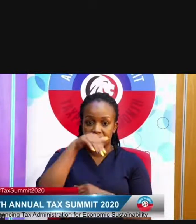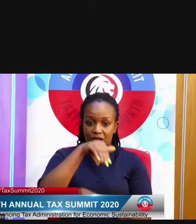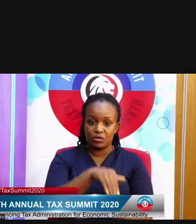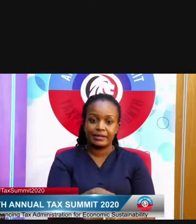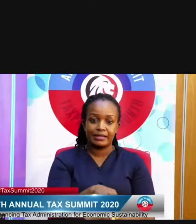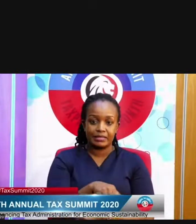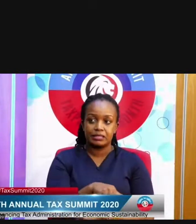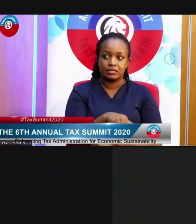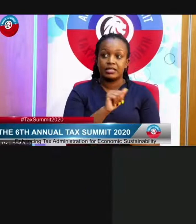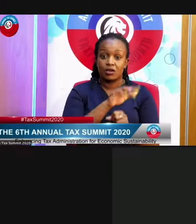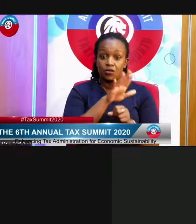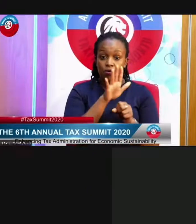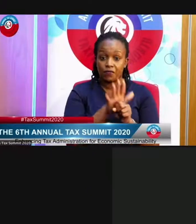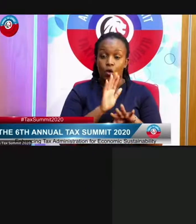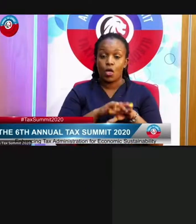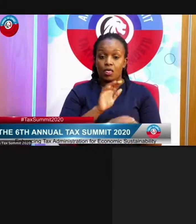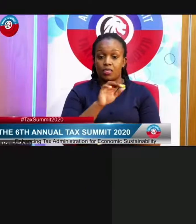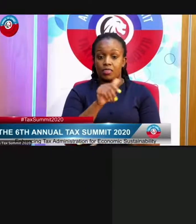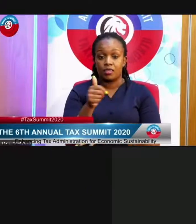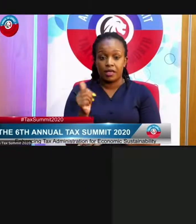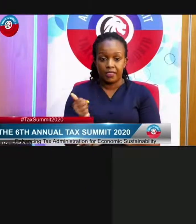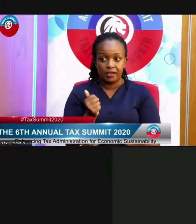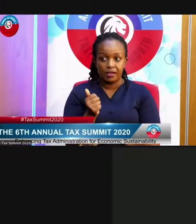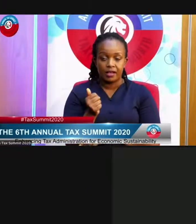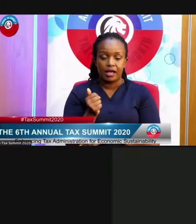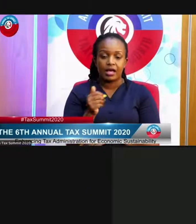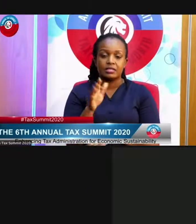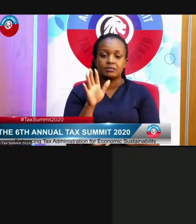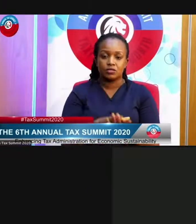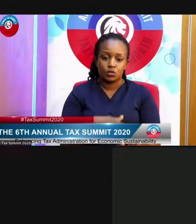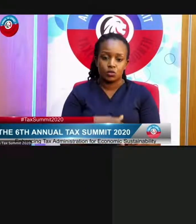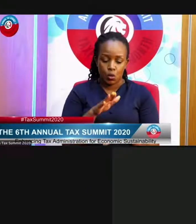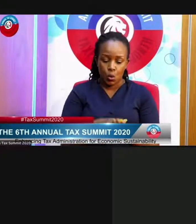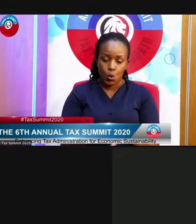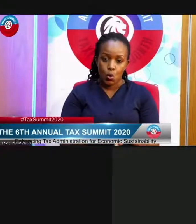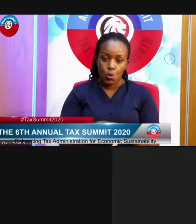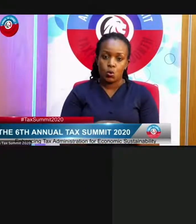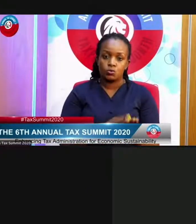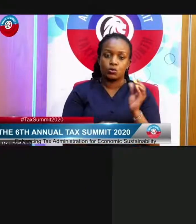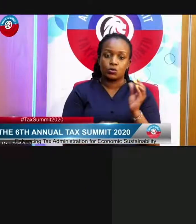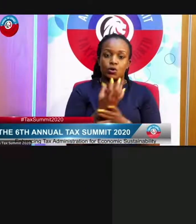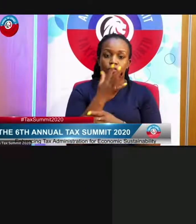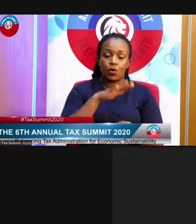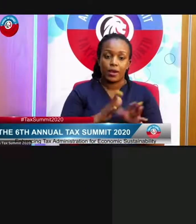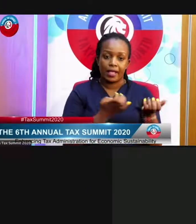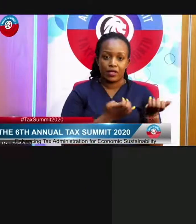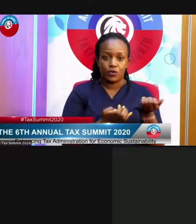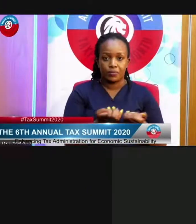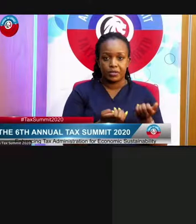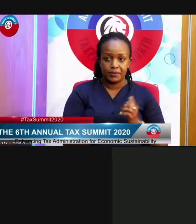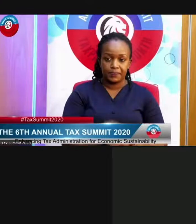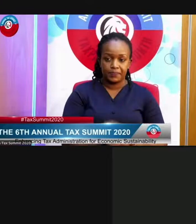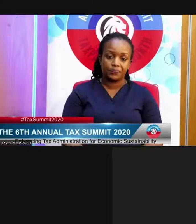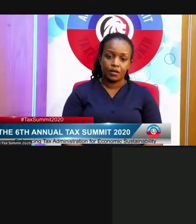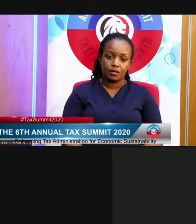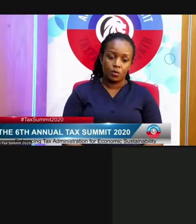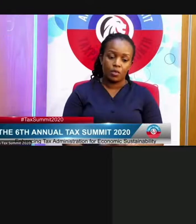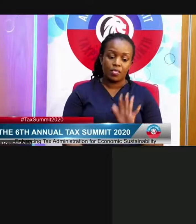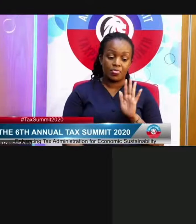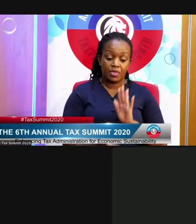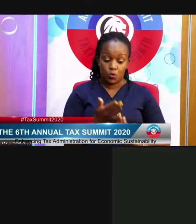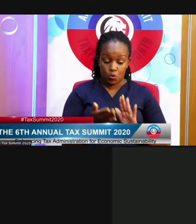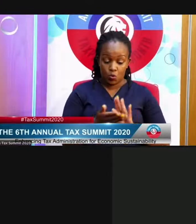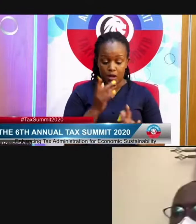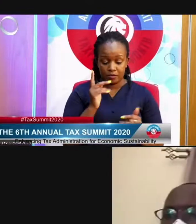the other, and a very slow kind of growth in the economy. So the quick one, we believe that it's that kind of